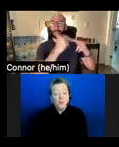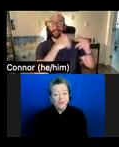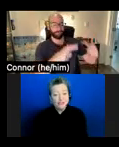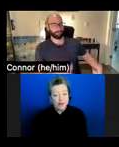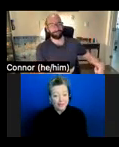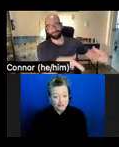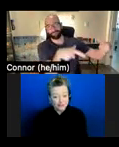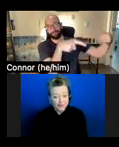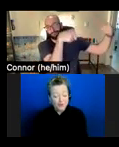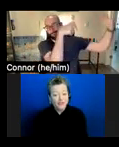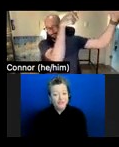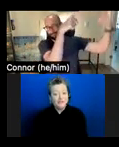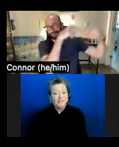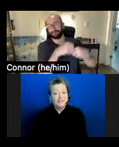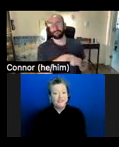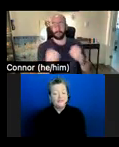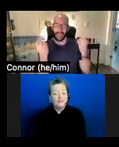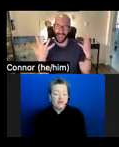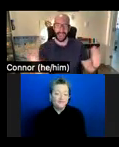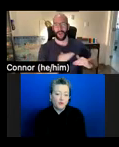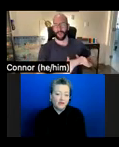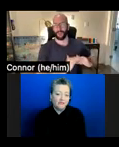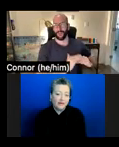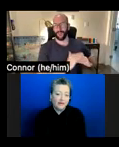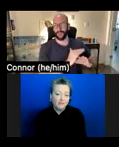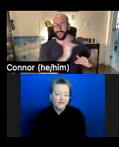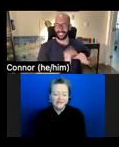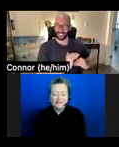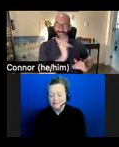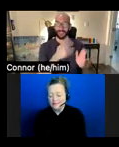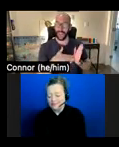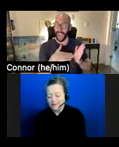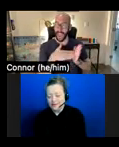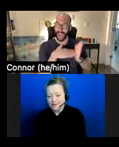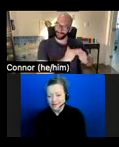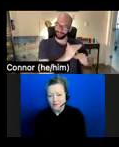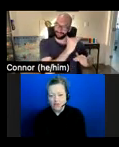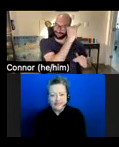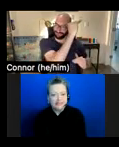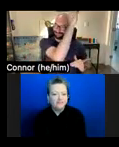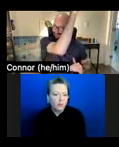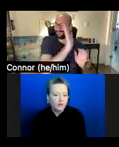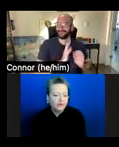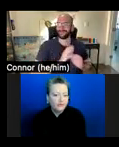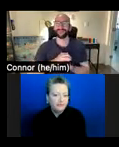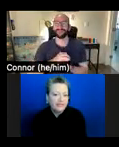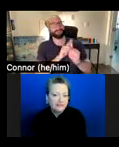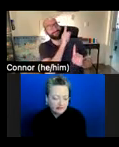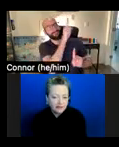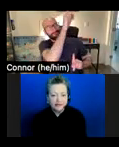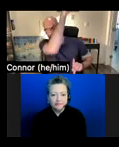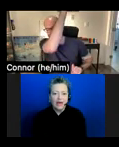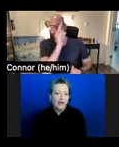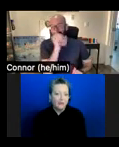So I wanted to draw a picture. I want you to use the metaphor of, a multi-floored